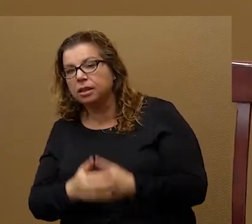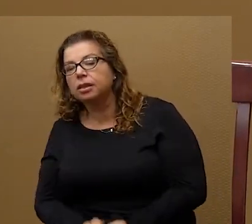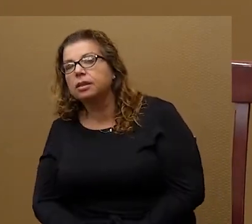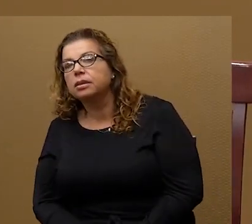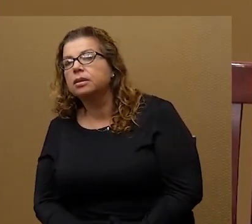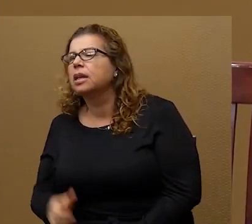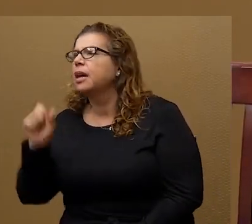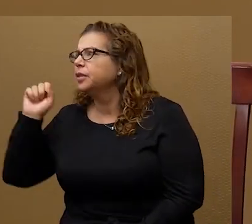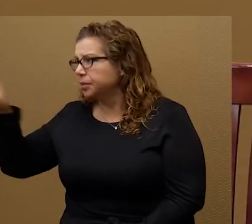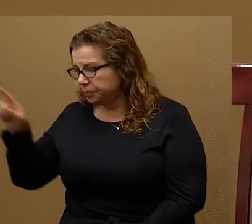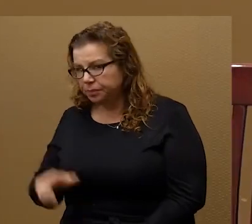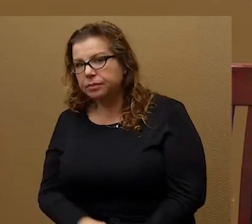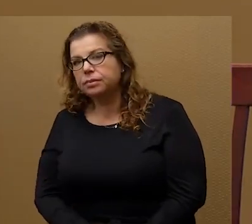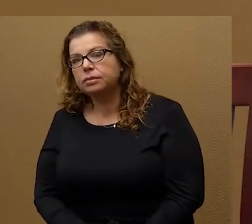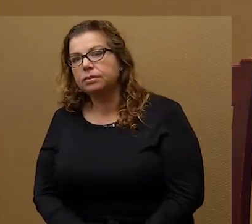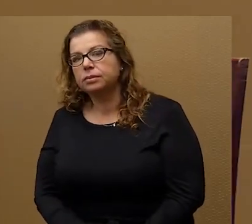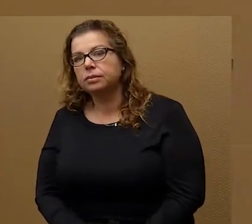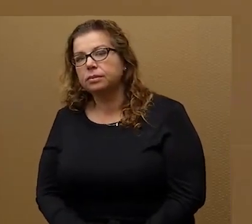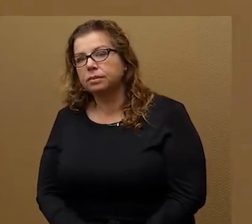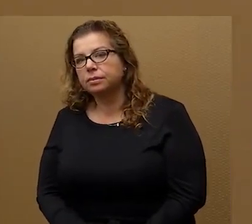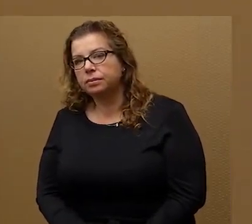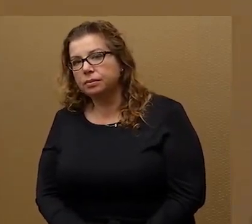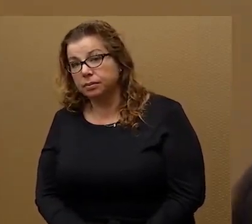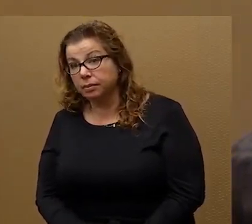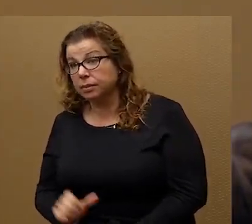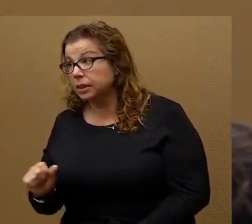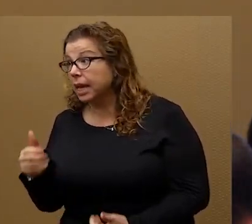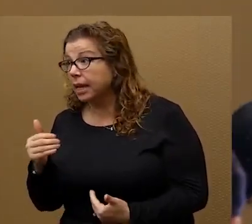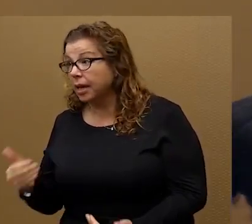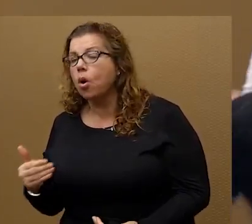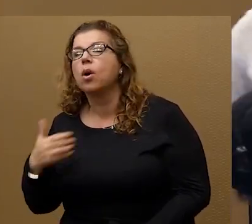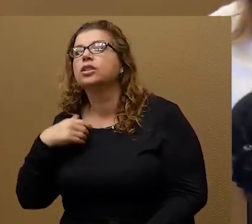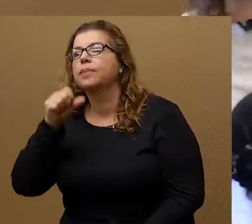Yes? Can I ask you a question? Yes. Here.